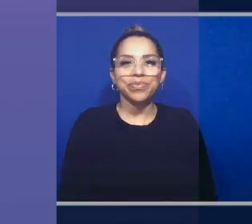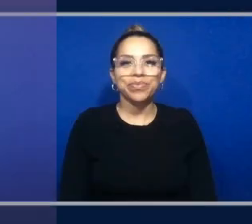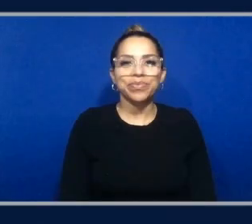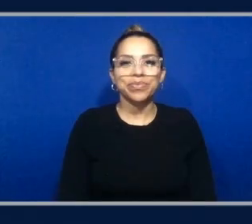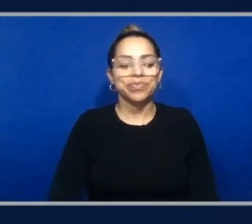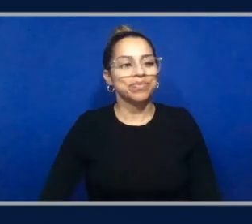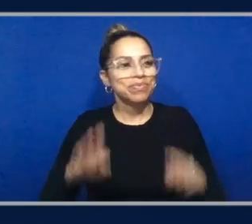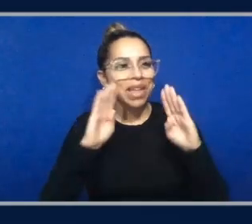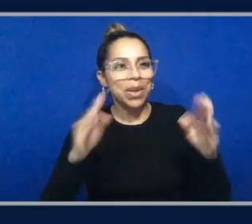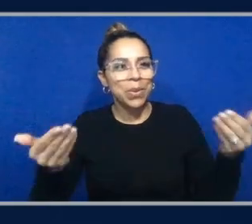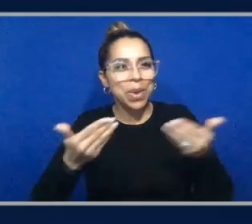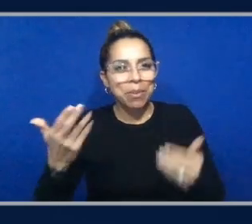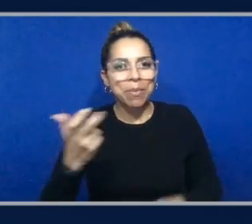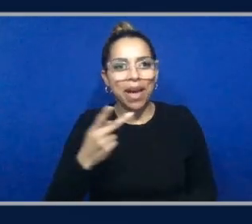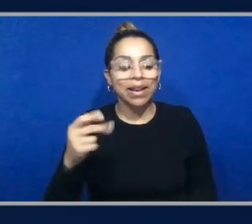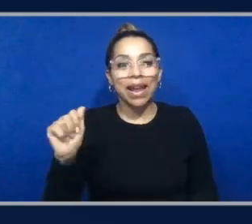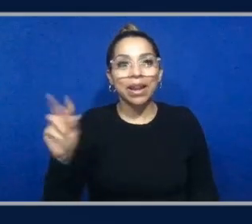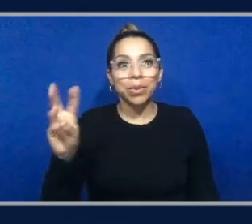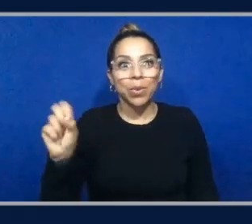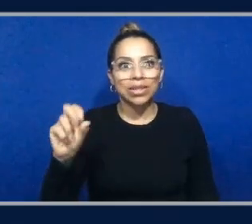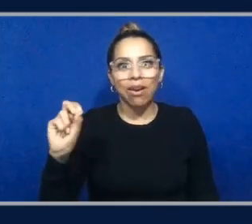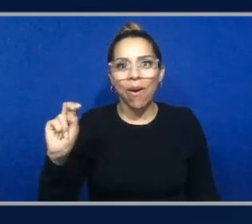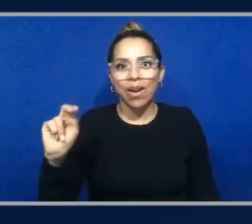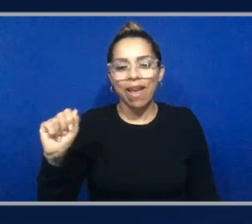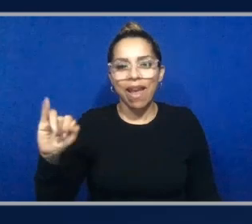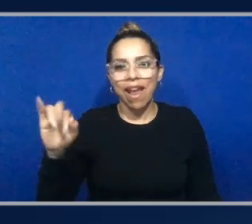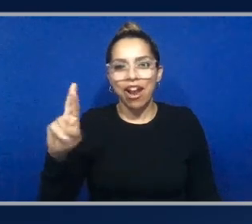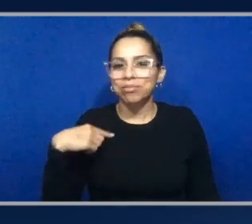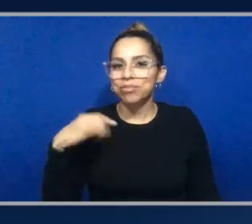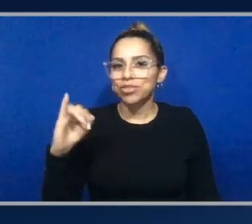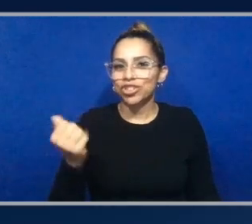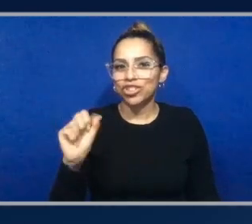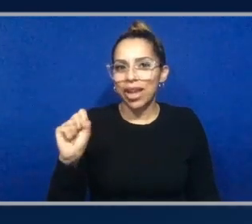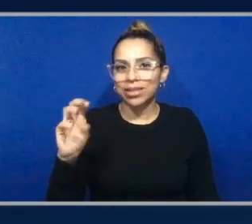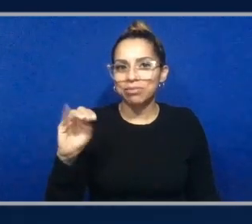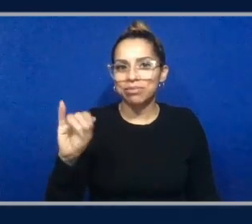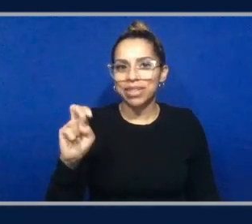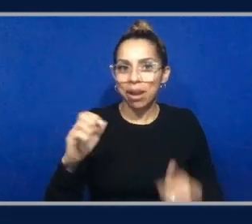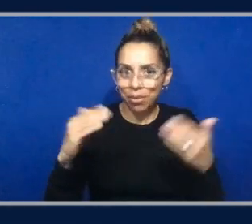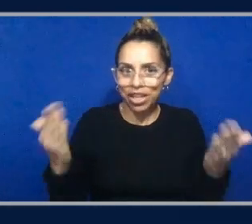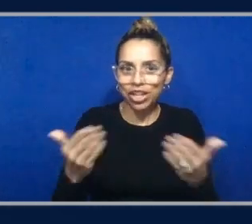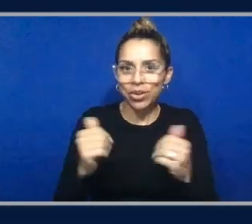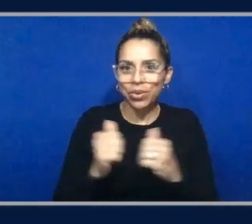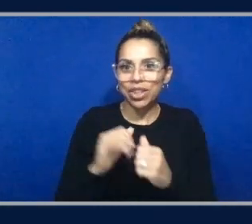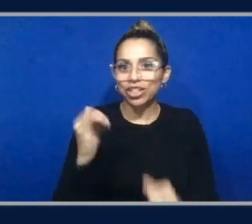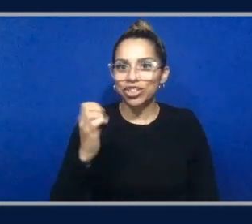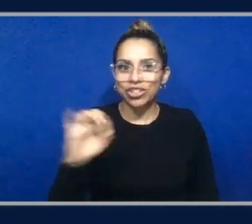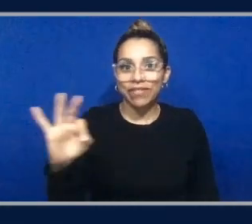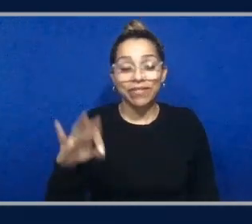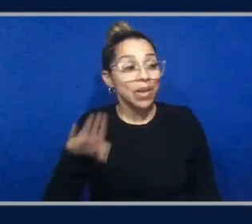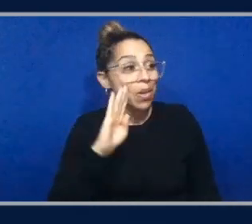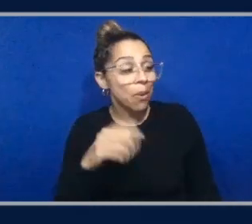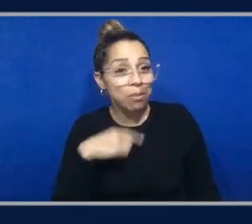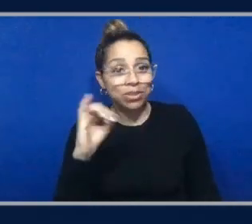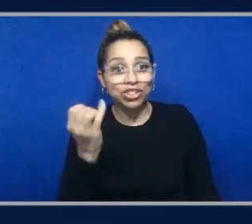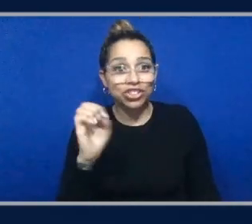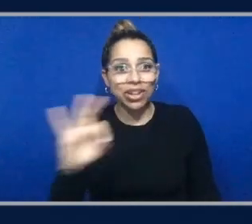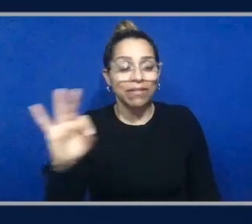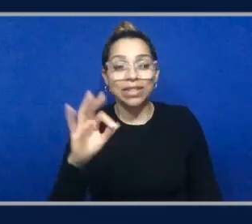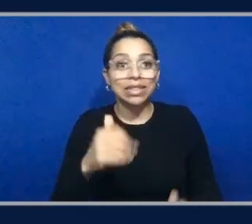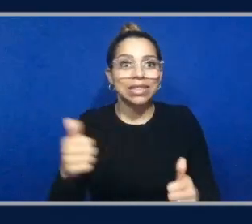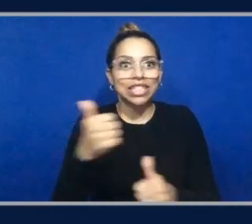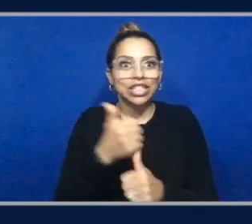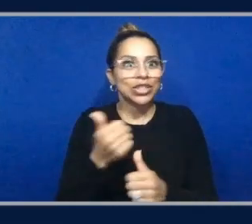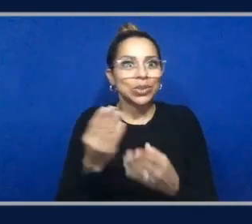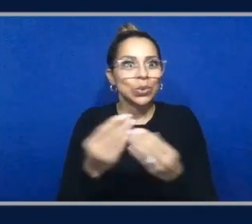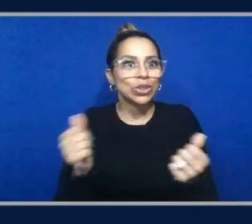welcome back to AWS On Air. I'm Jasmine Kyles, and I am joined with my co-host, Jeff. Hey everyone, I'm Jeff Marushak, your Senior Solutions Architect on